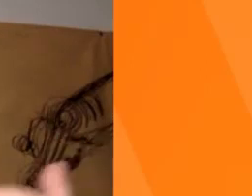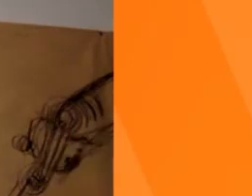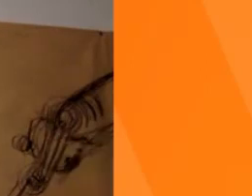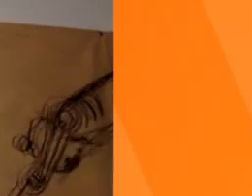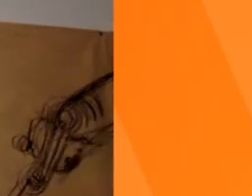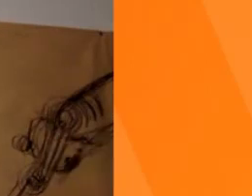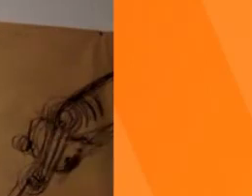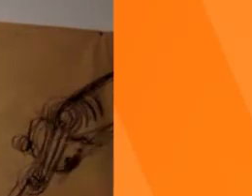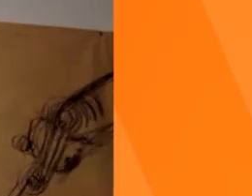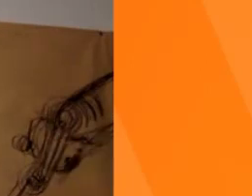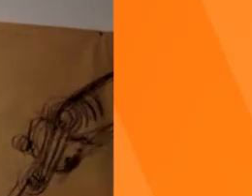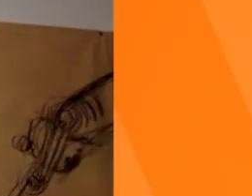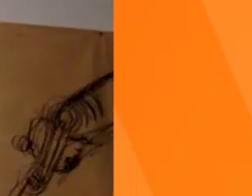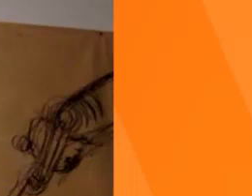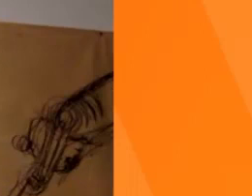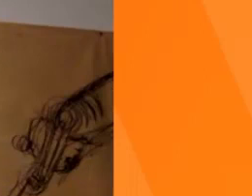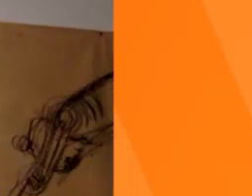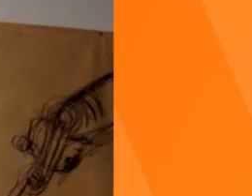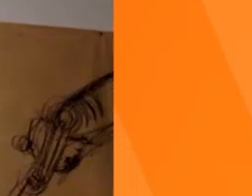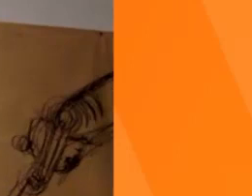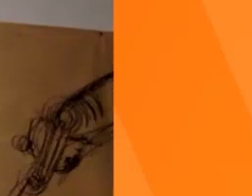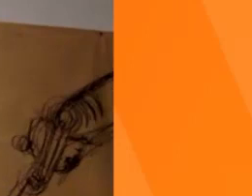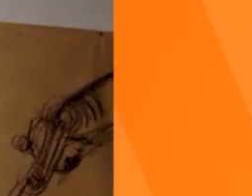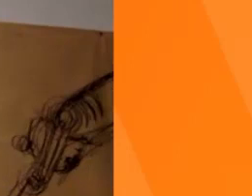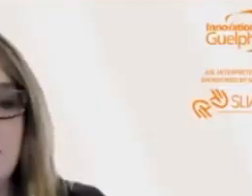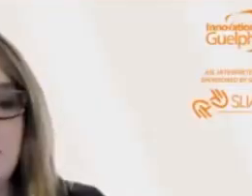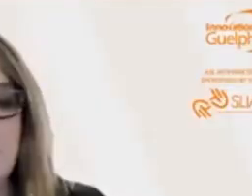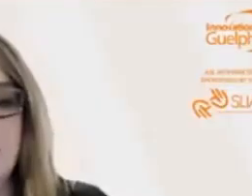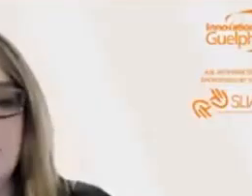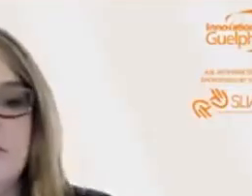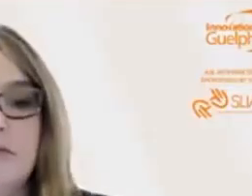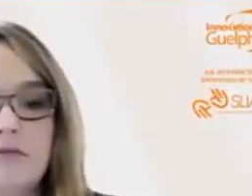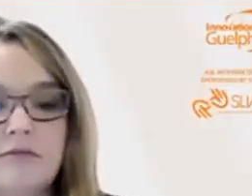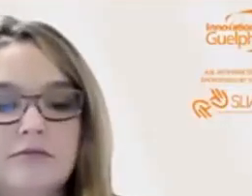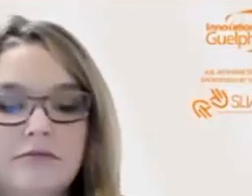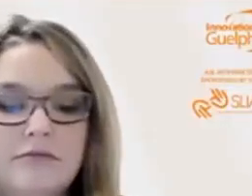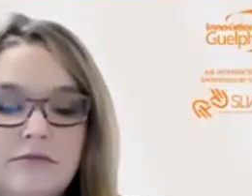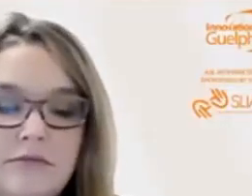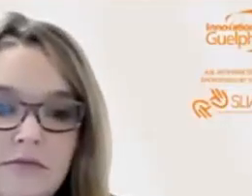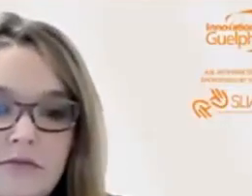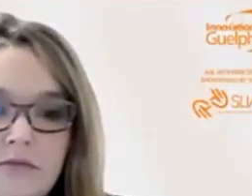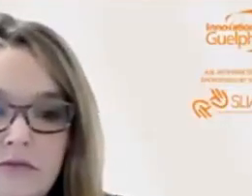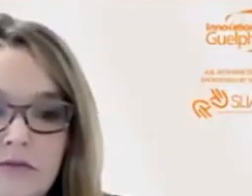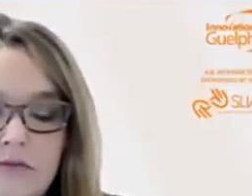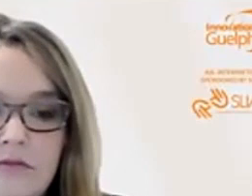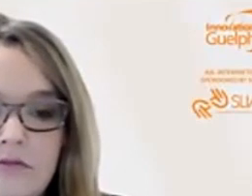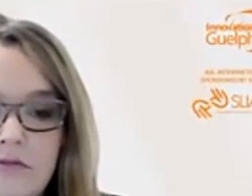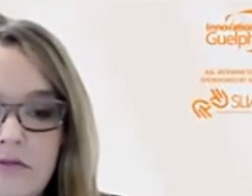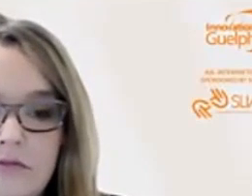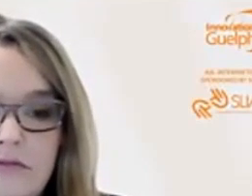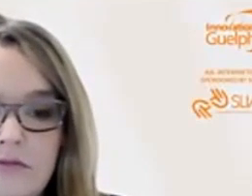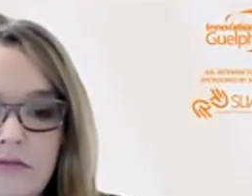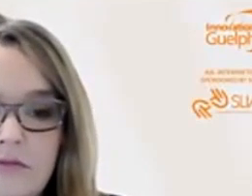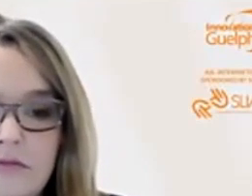needs over your own. And I'll tell you another trick that I learned a long time ago. My mom said to me one